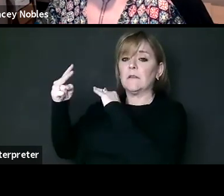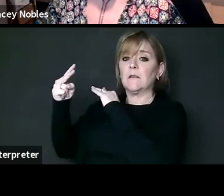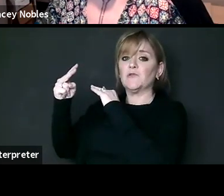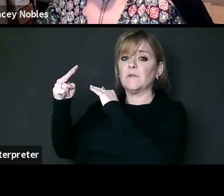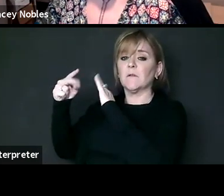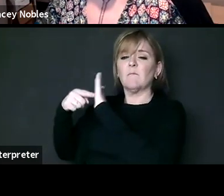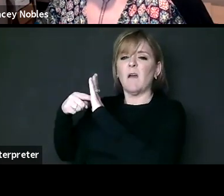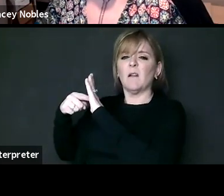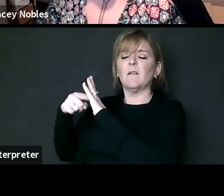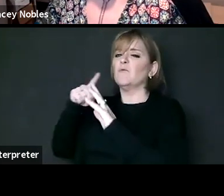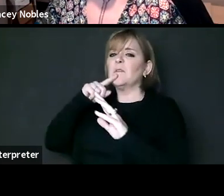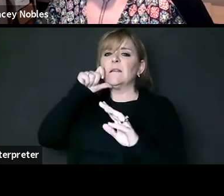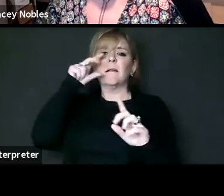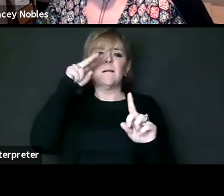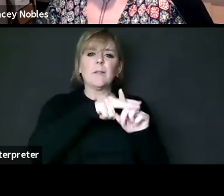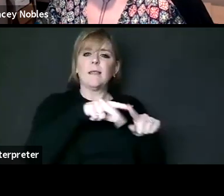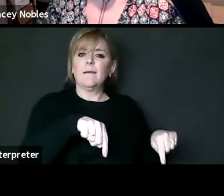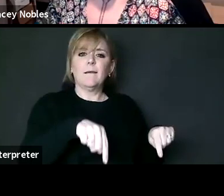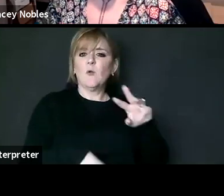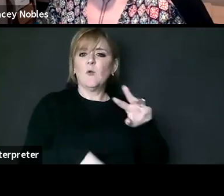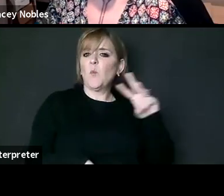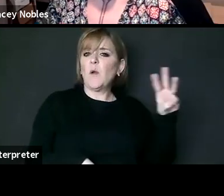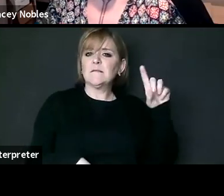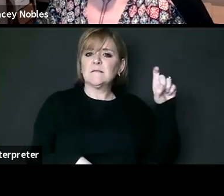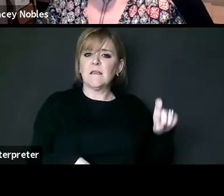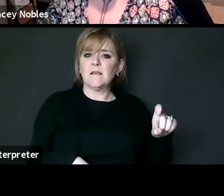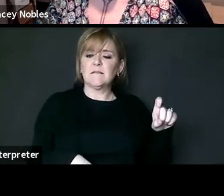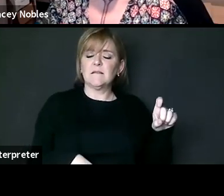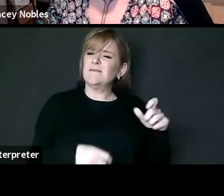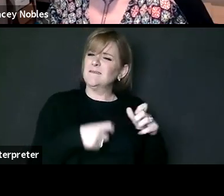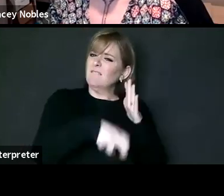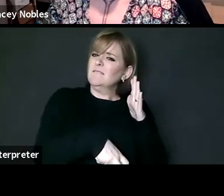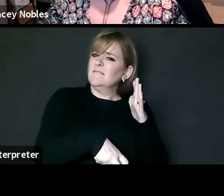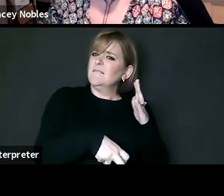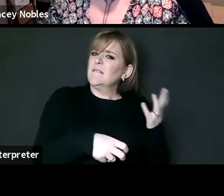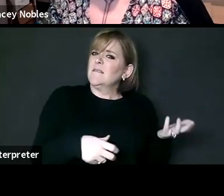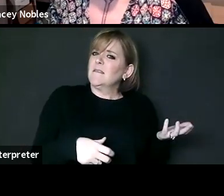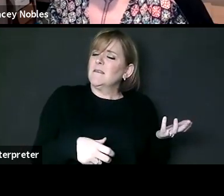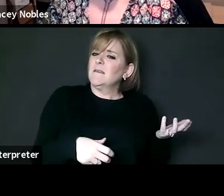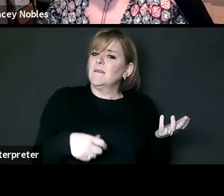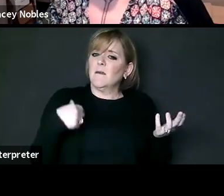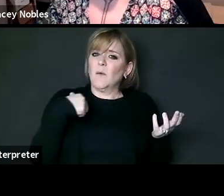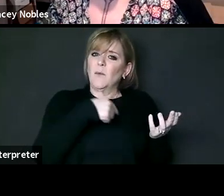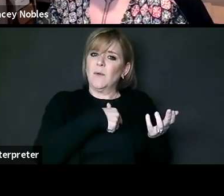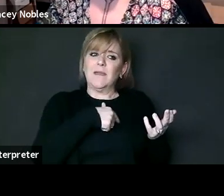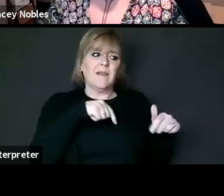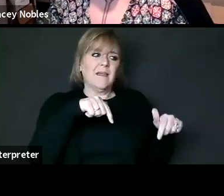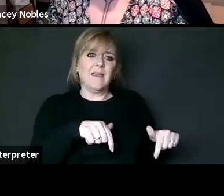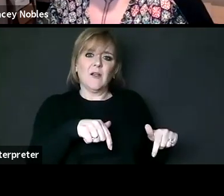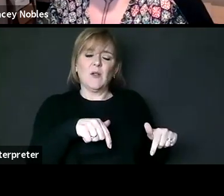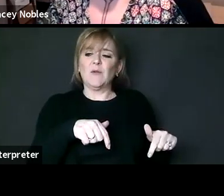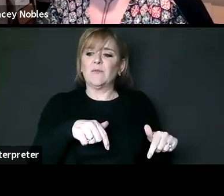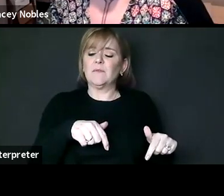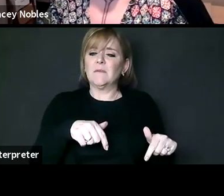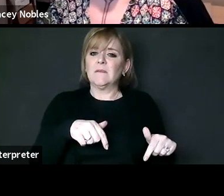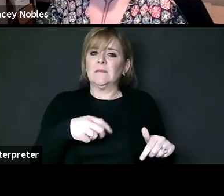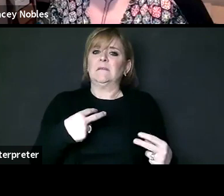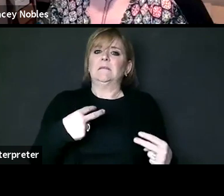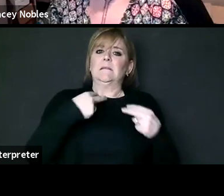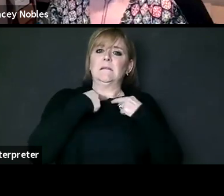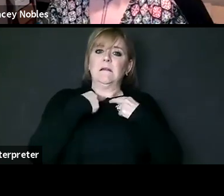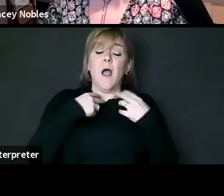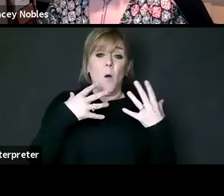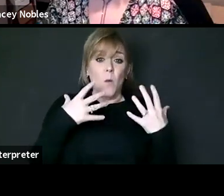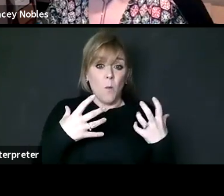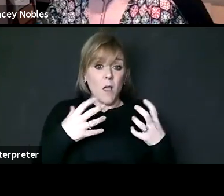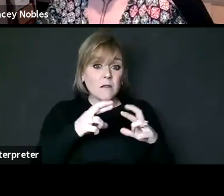very applicable for those of us out here in West Texas, which is hard. We're stuck between a rock and a hard place. We want to be